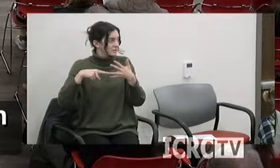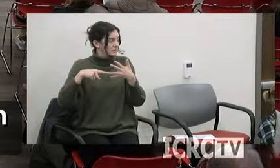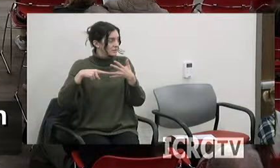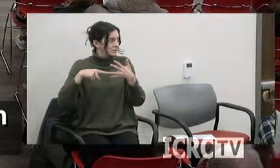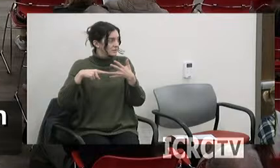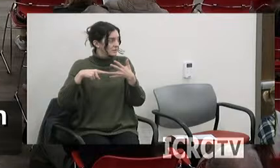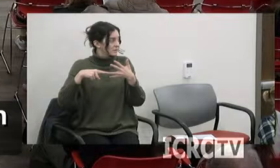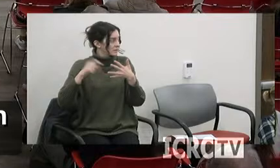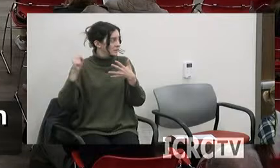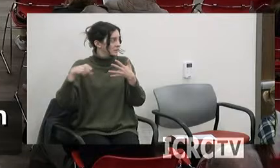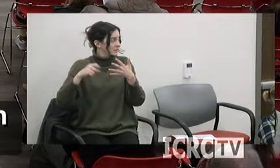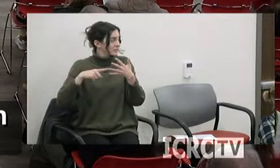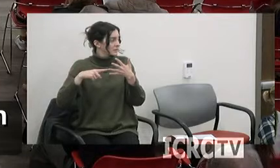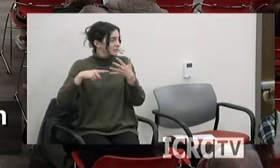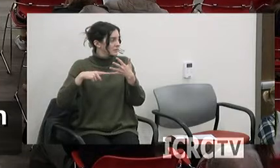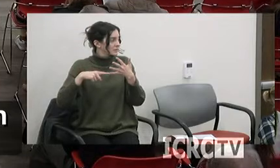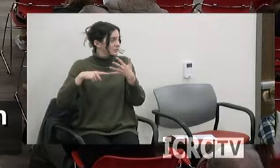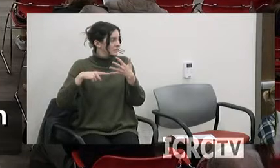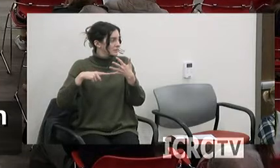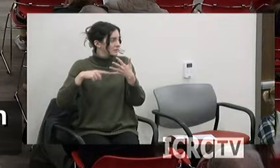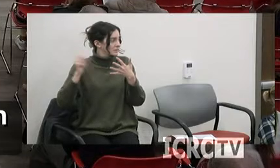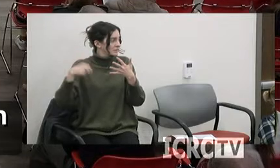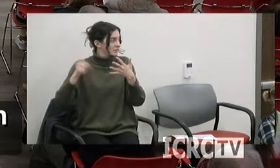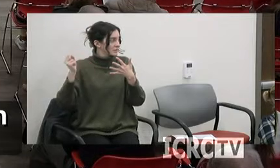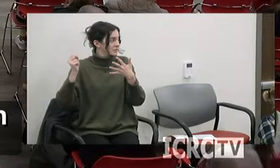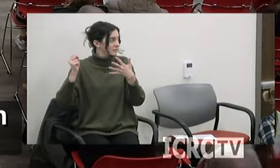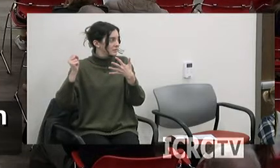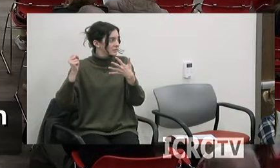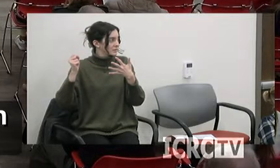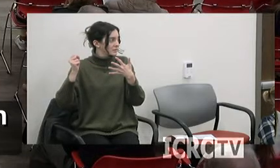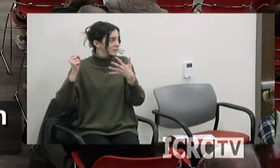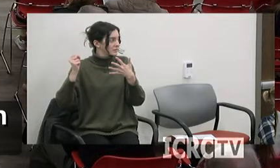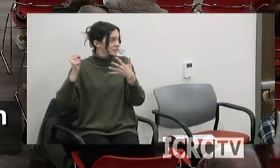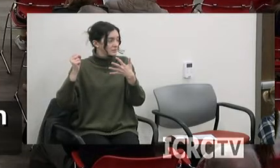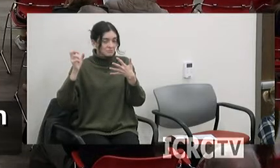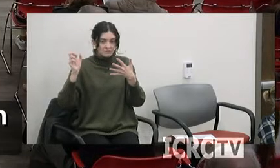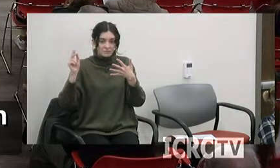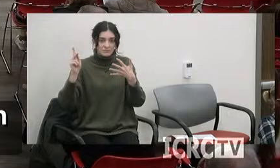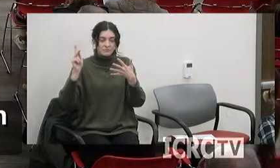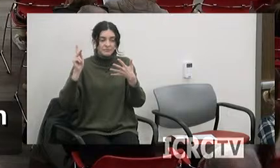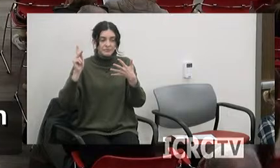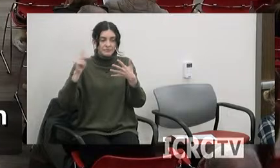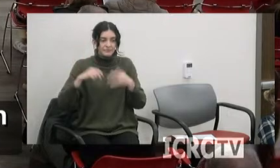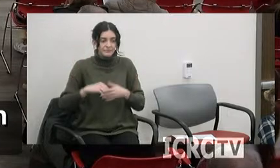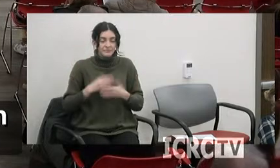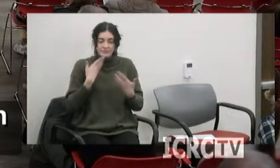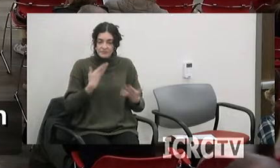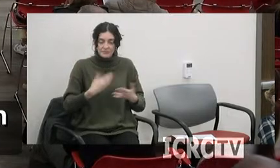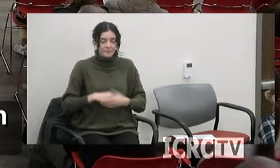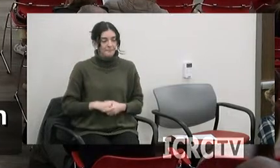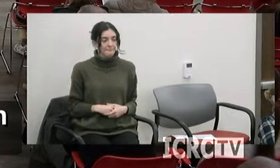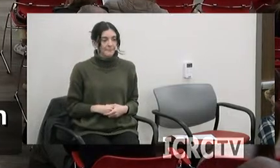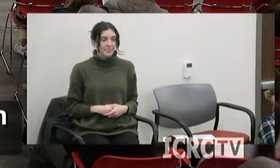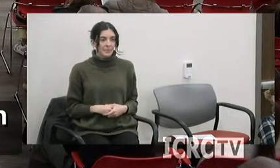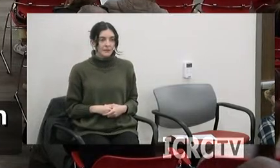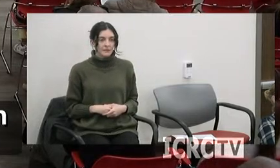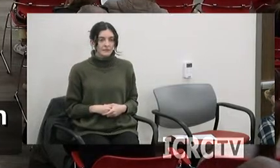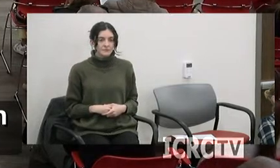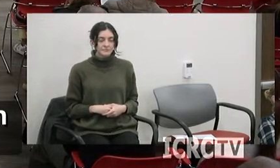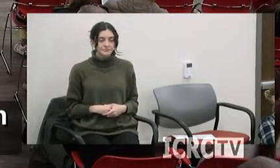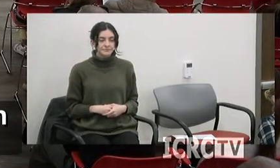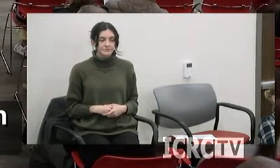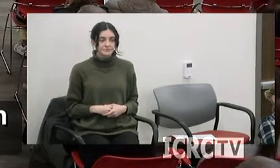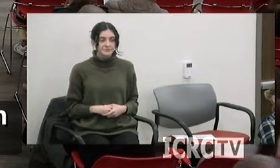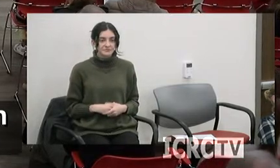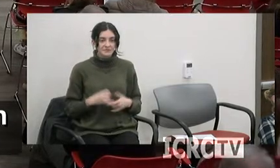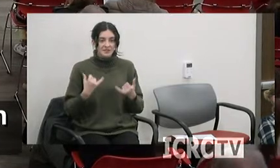Mrs. Chestnut? Yes. Mr. Miranda? Yes. All right. Thank you. Moving on to